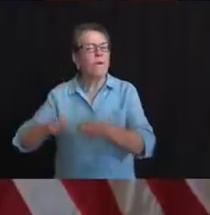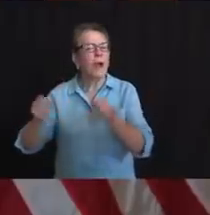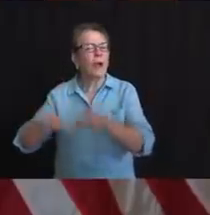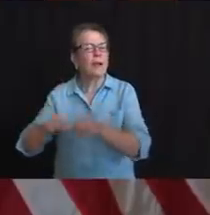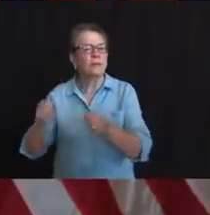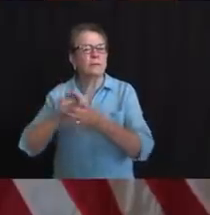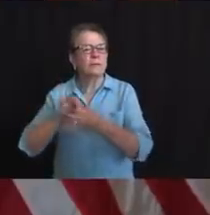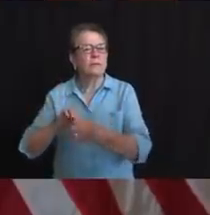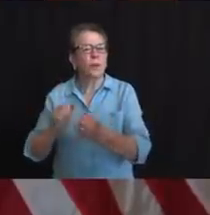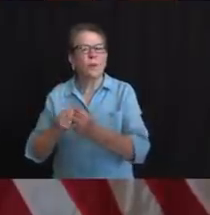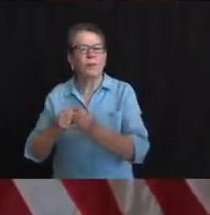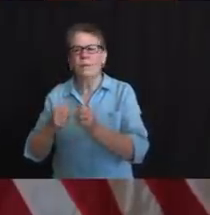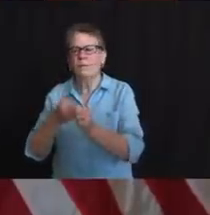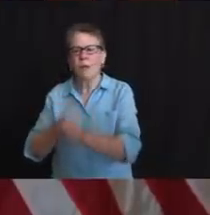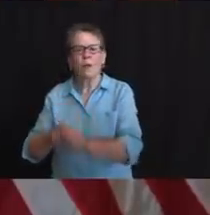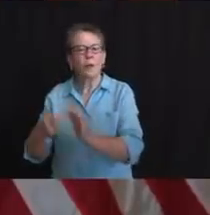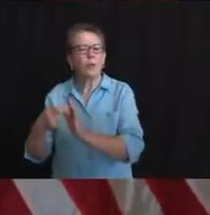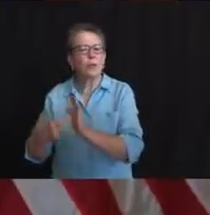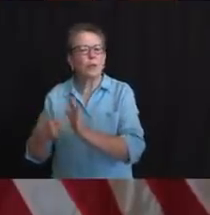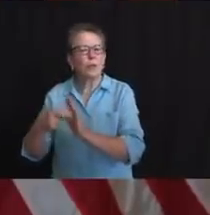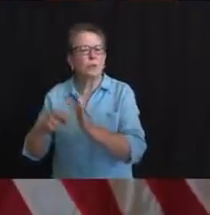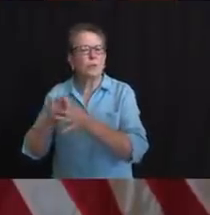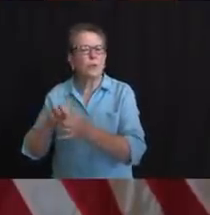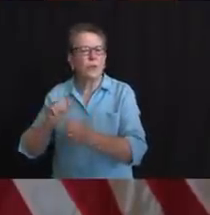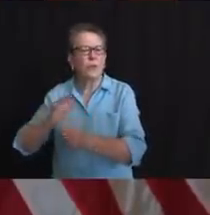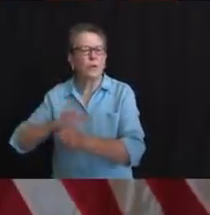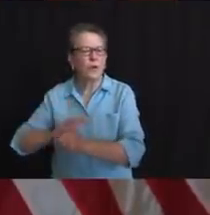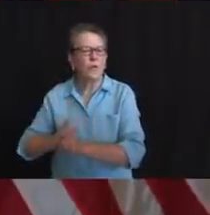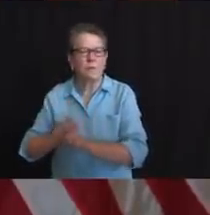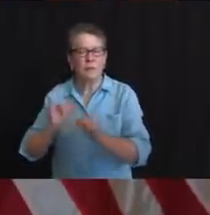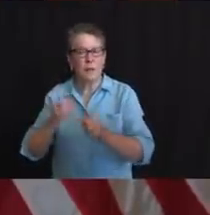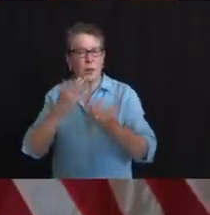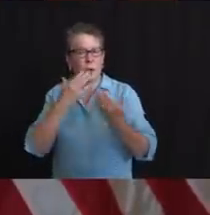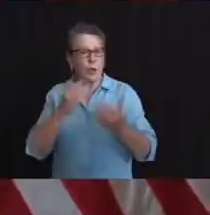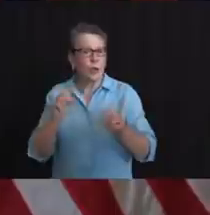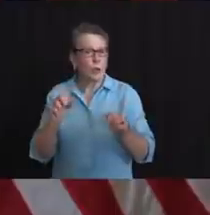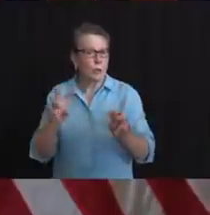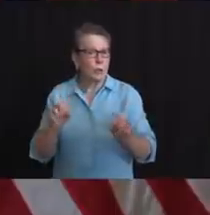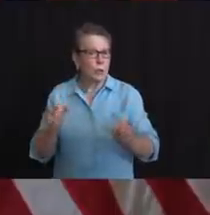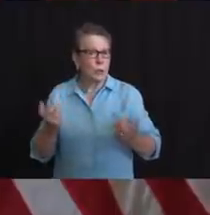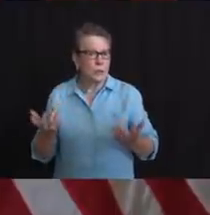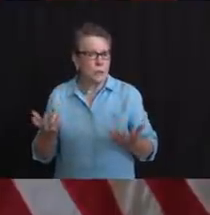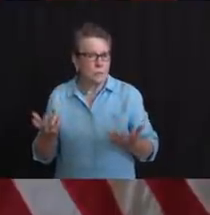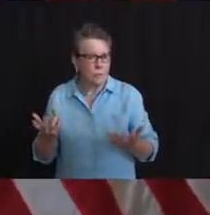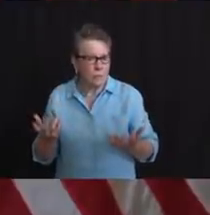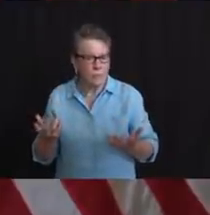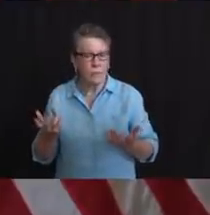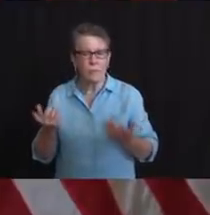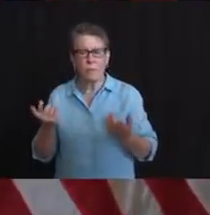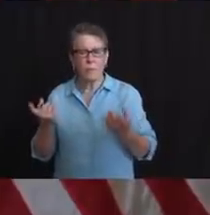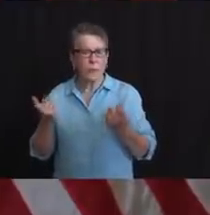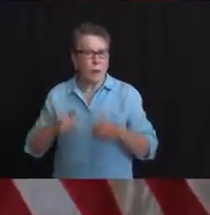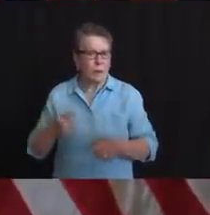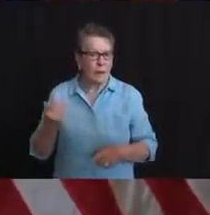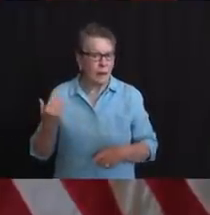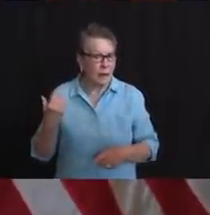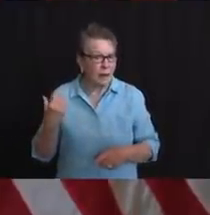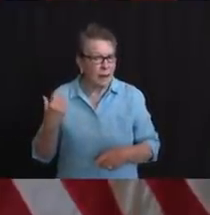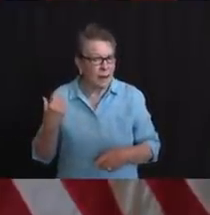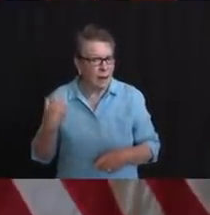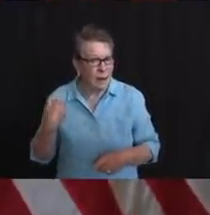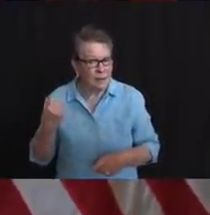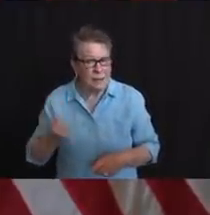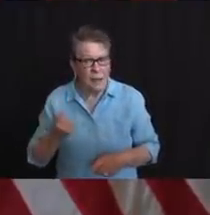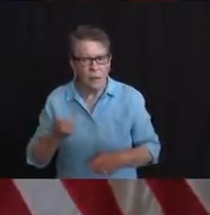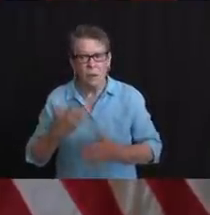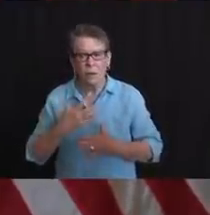what happened early yesterday morning, it was not an easy phone call to take after midnight, but I won't run through all the